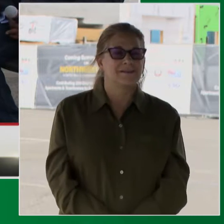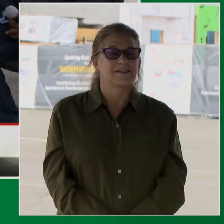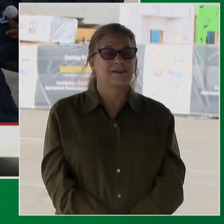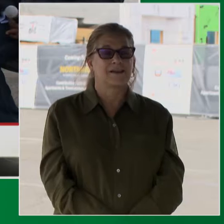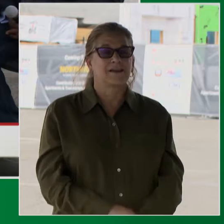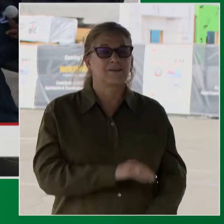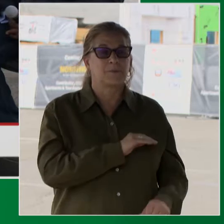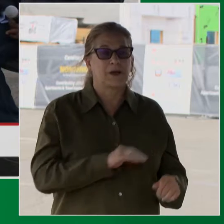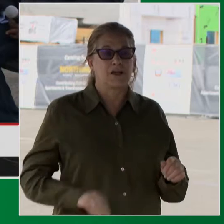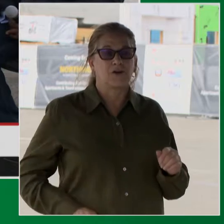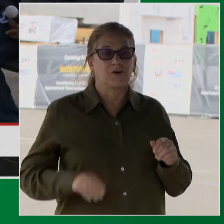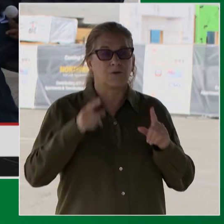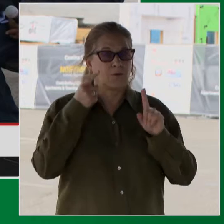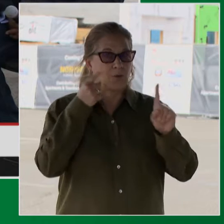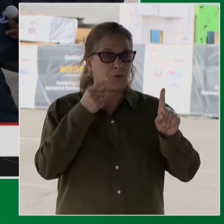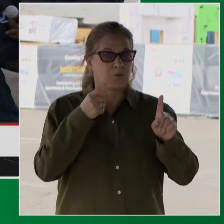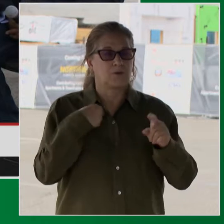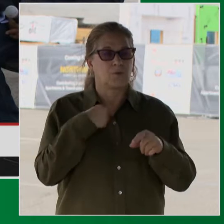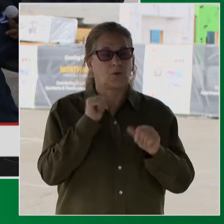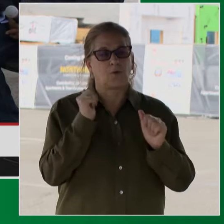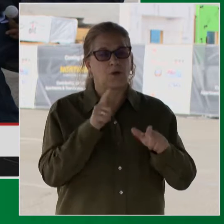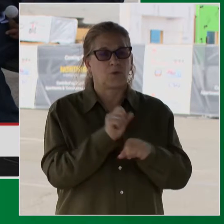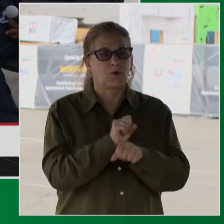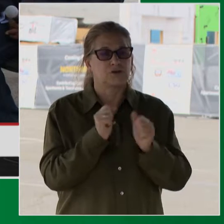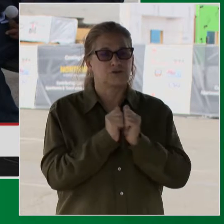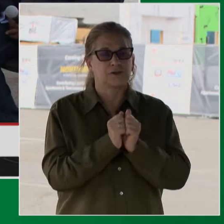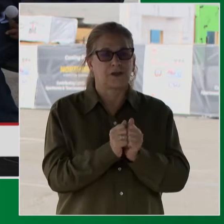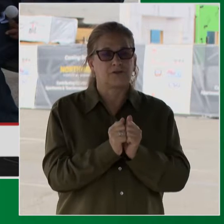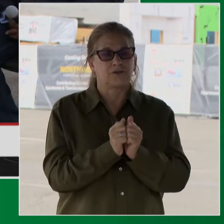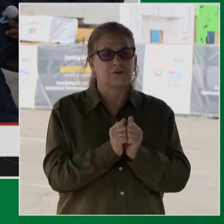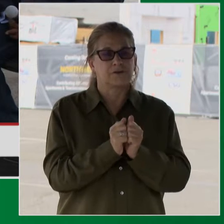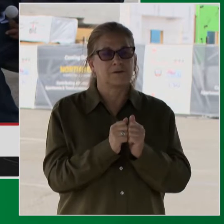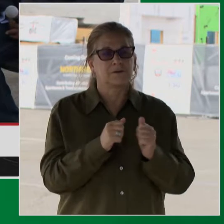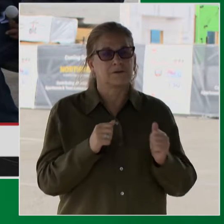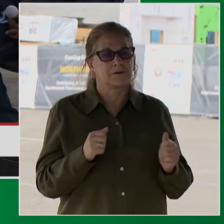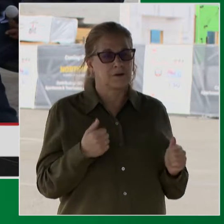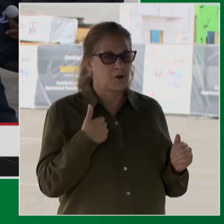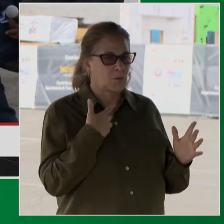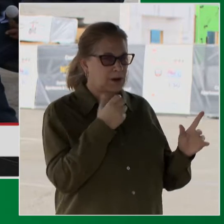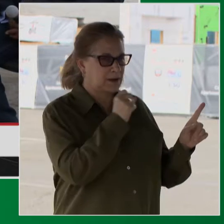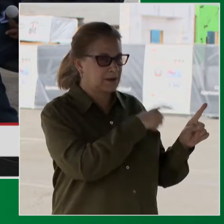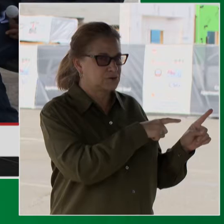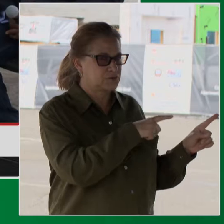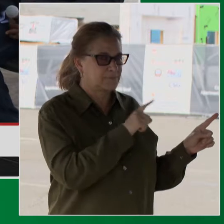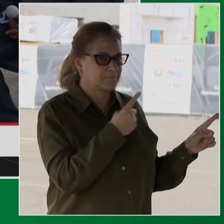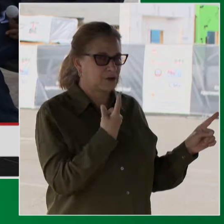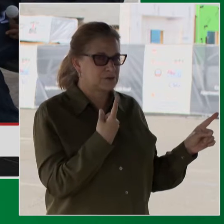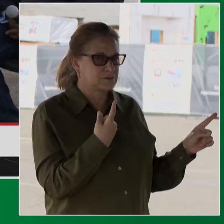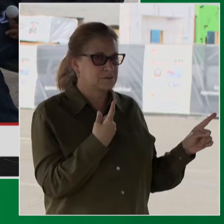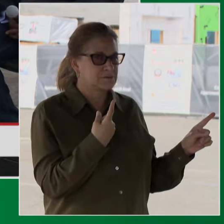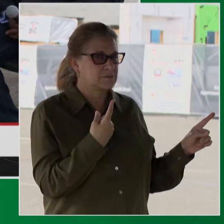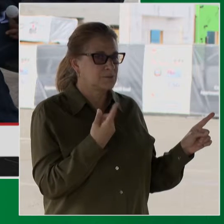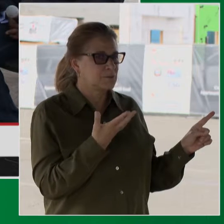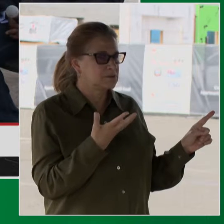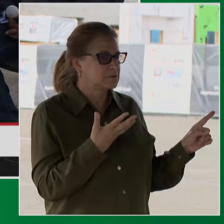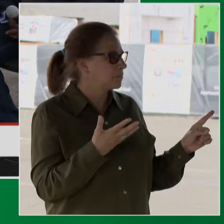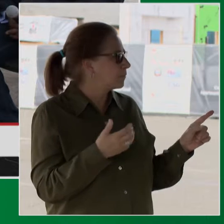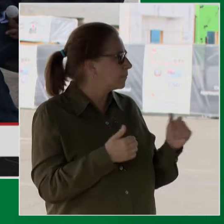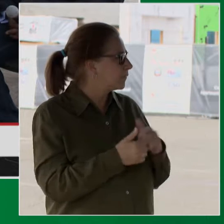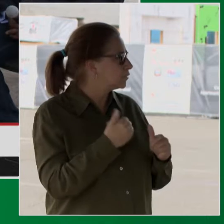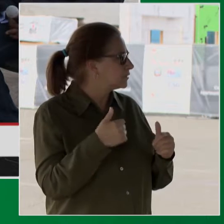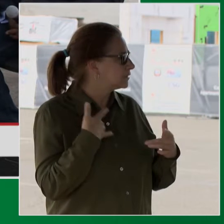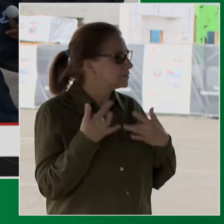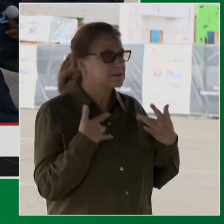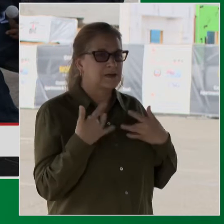we all work on together to reach with our neighbors. So I'm going to go to Sarosh first, just talk to us a little about what he's most excited about in this